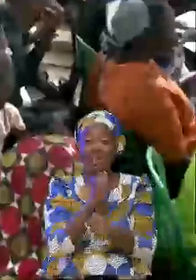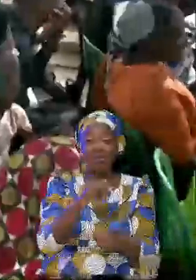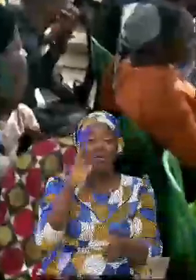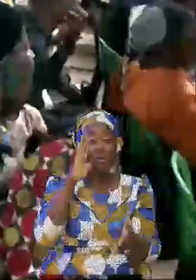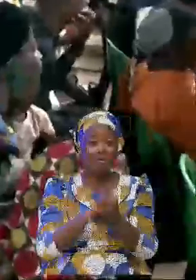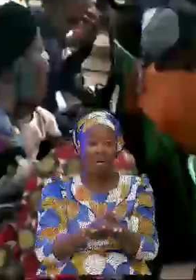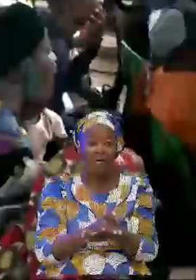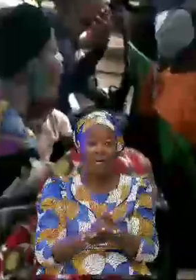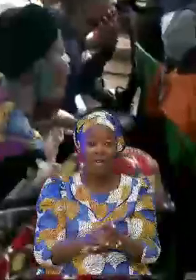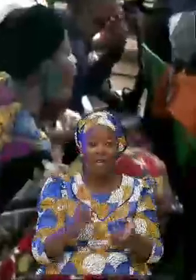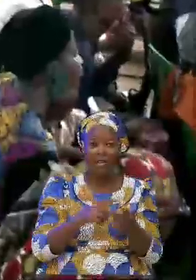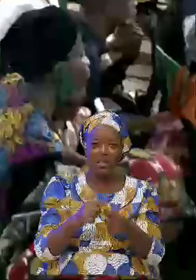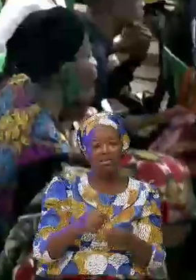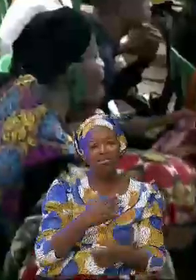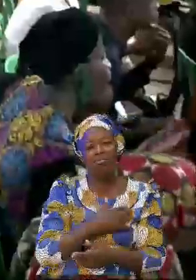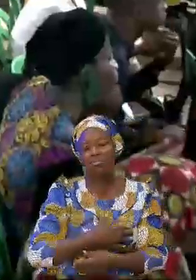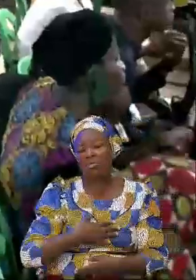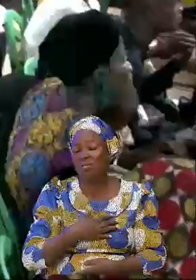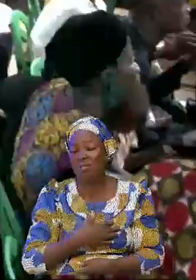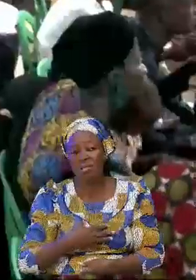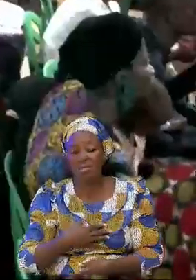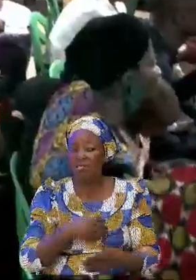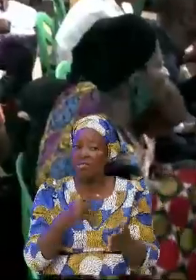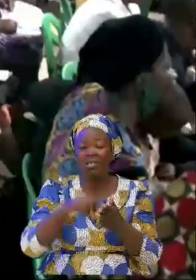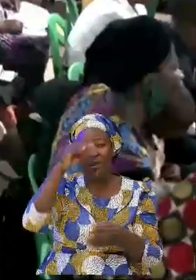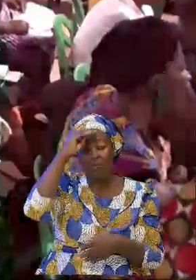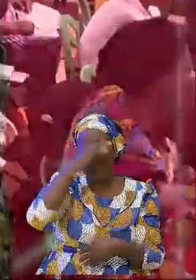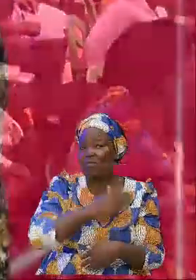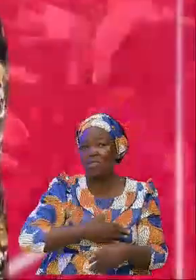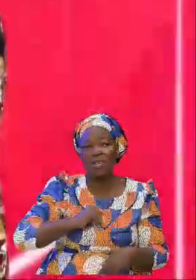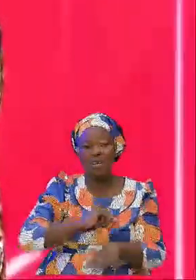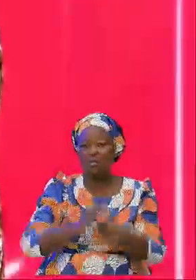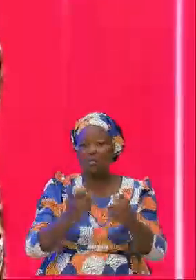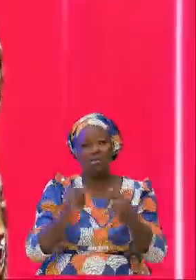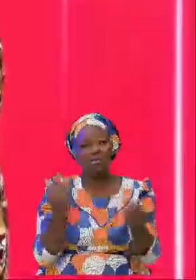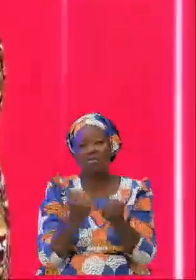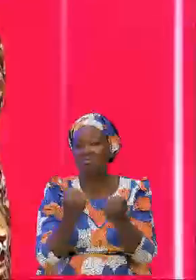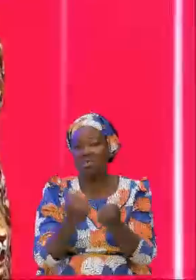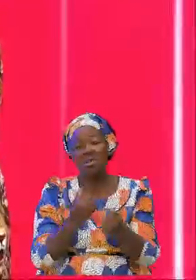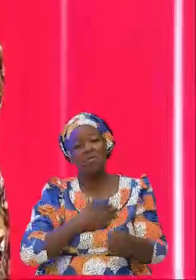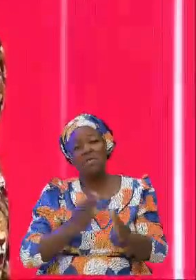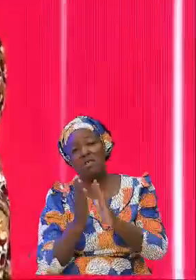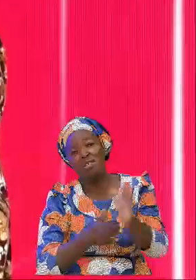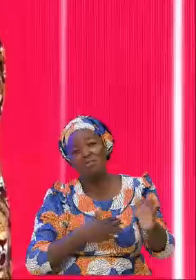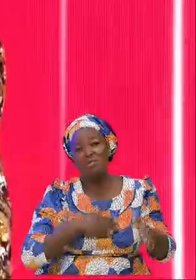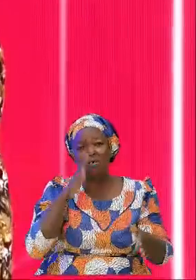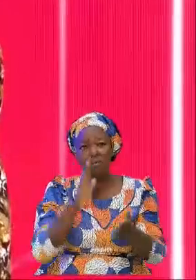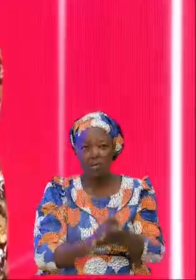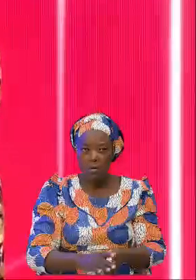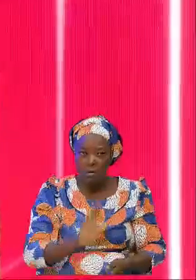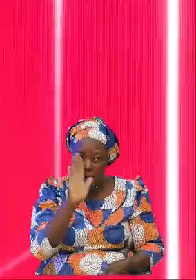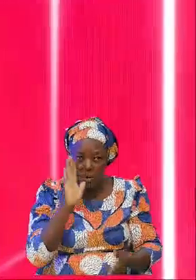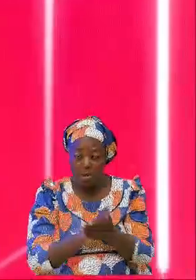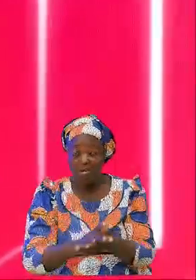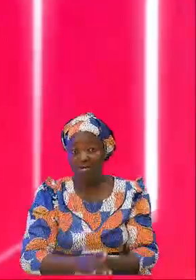Somebody wants to take your wife. Mr. Somebody, I don't want to fight. Please leave my